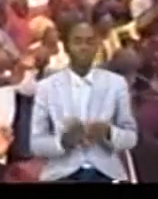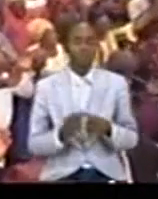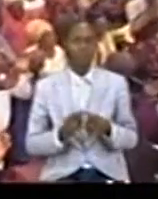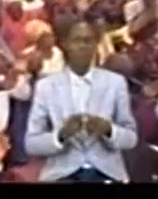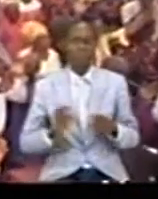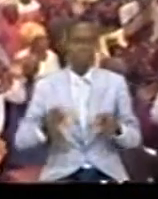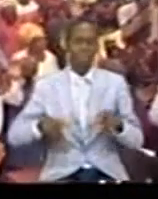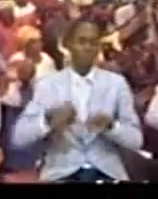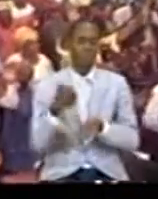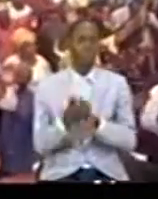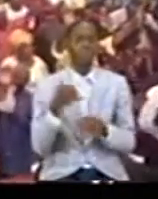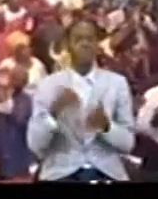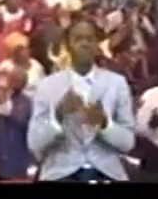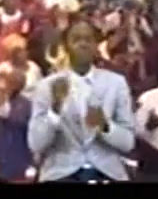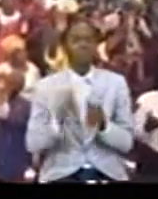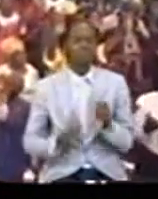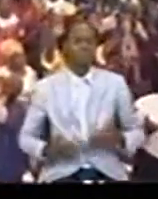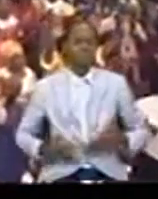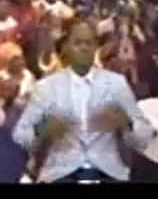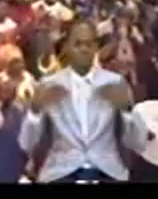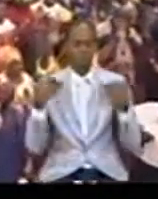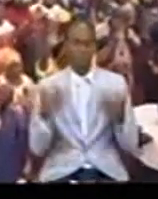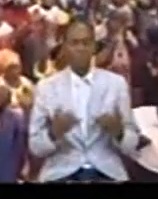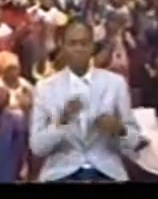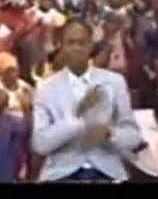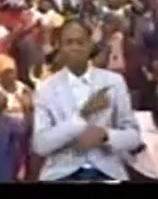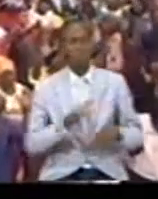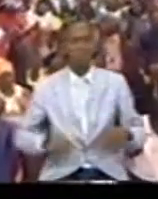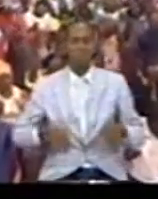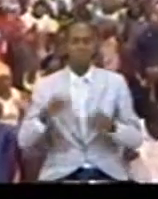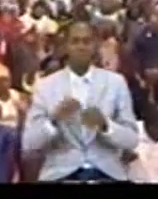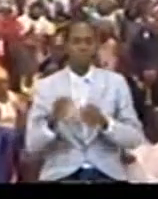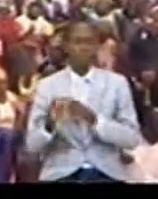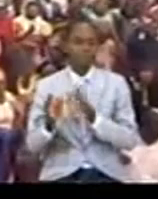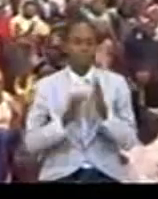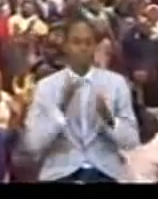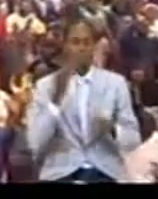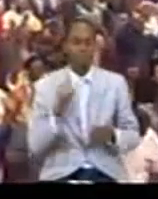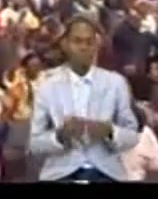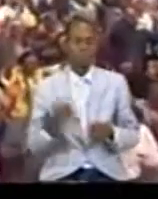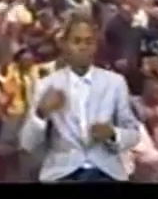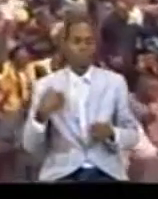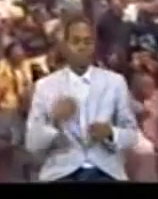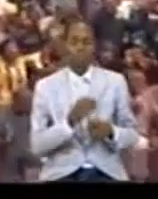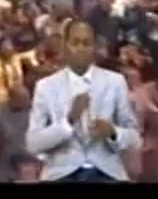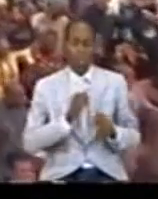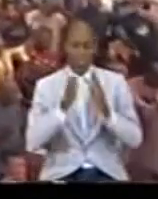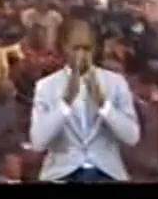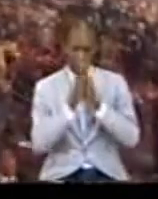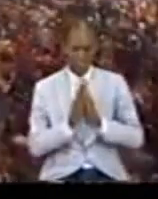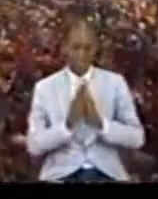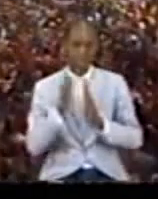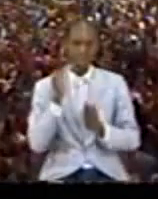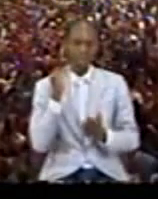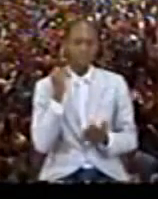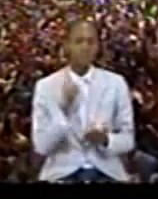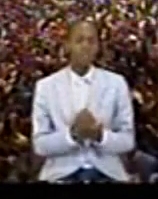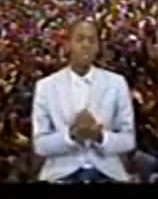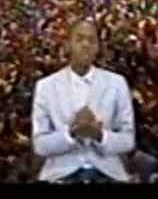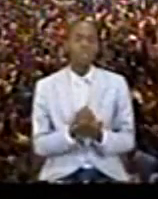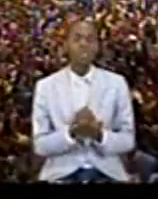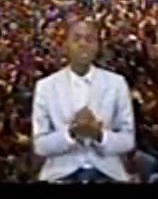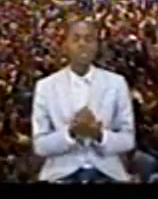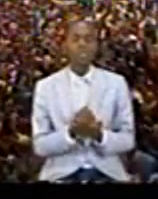Confirm it in every life, Lord. In Jesus' name I pray.